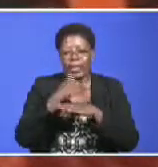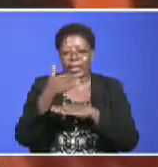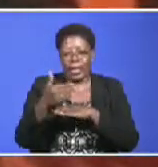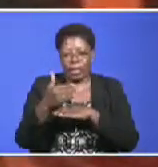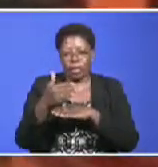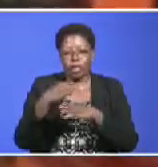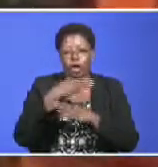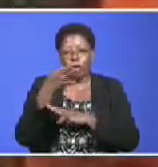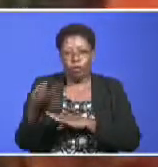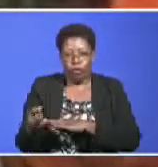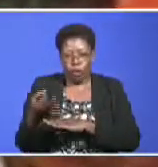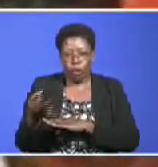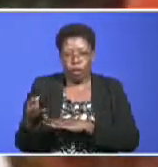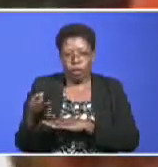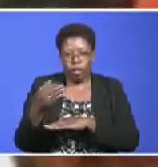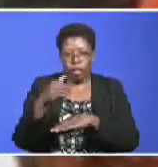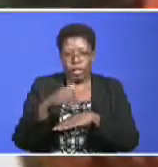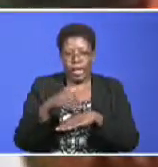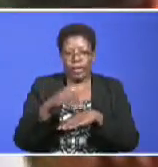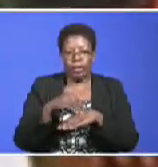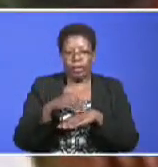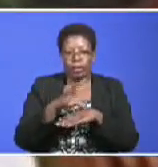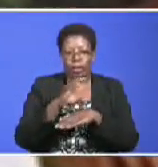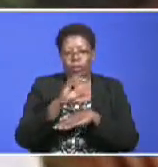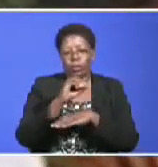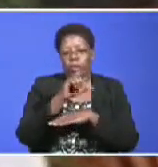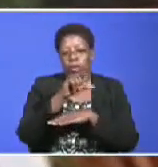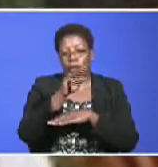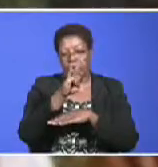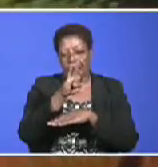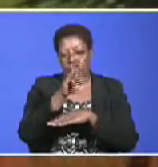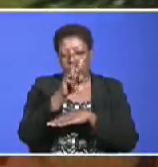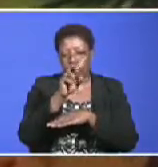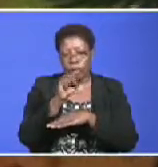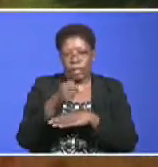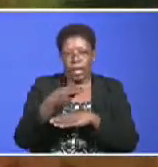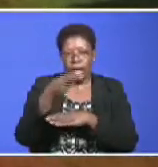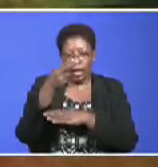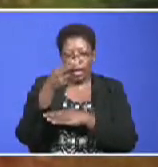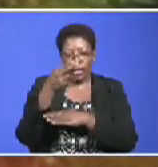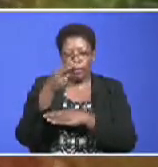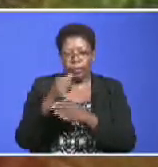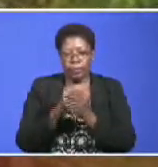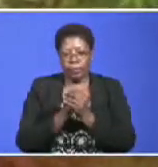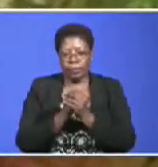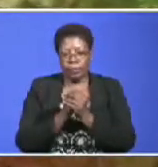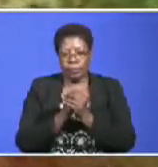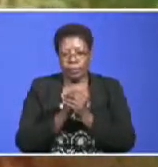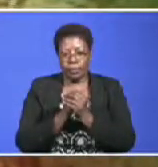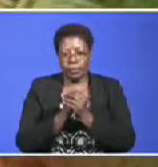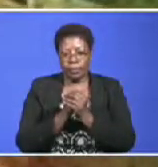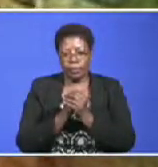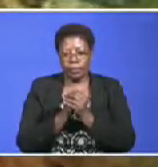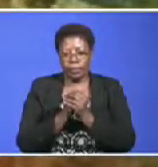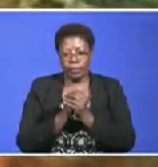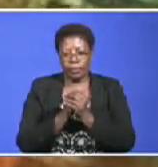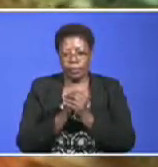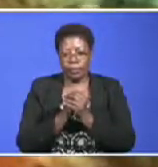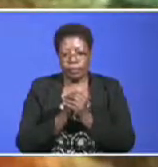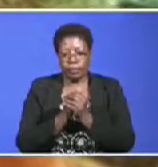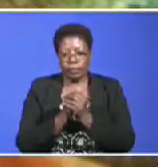fall. He attended Miami Columbus High. At Columbus, Roberts won the Florida Class 8A title against Apopka High earlier this